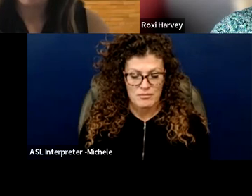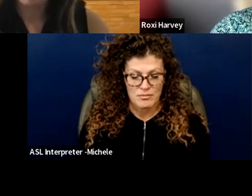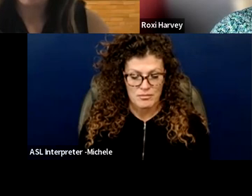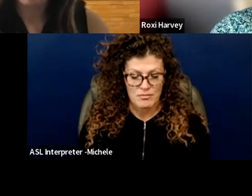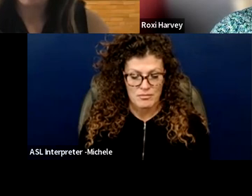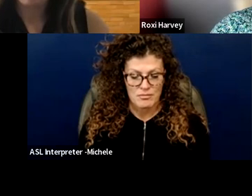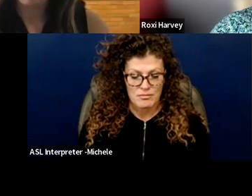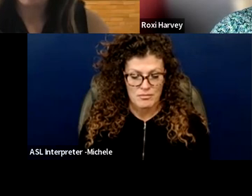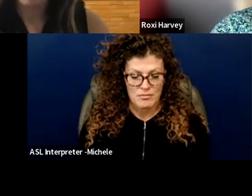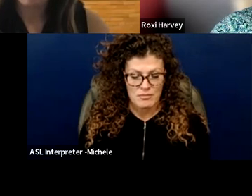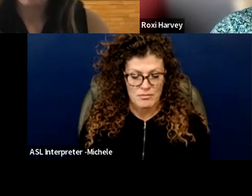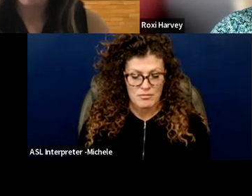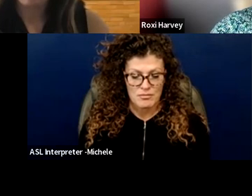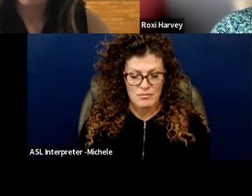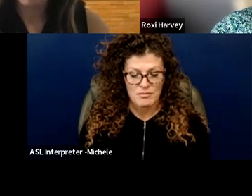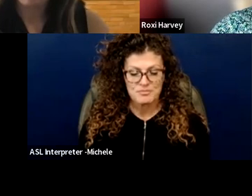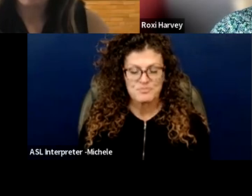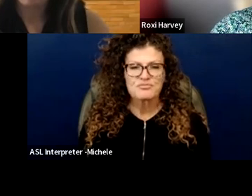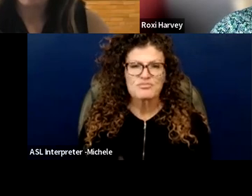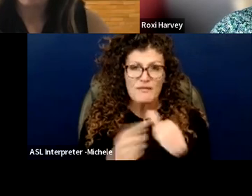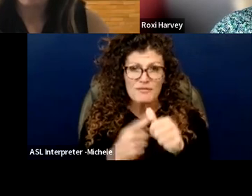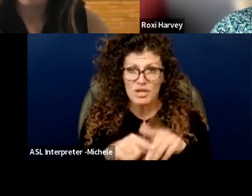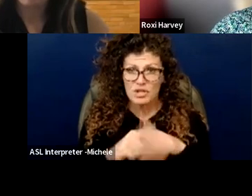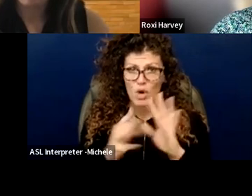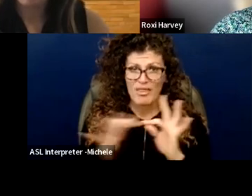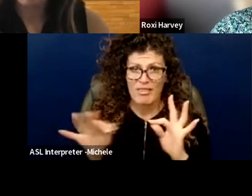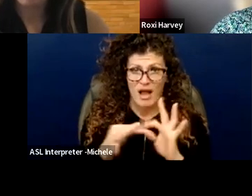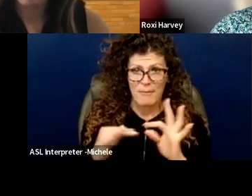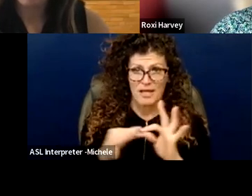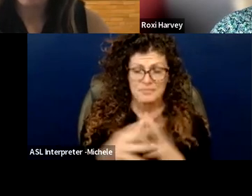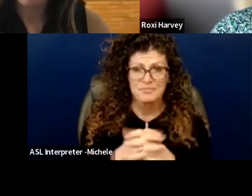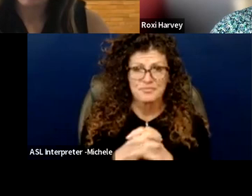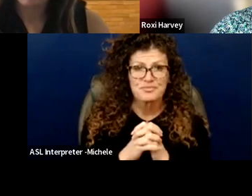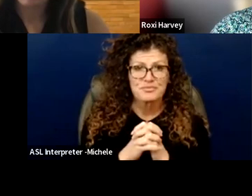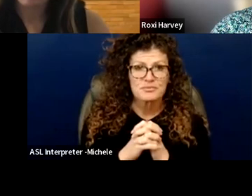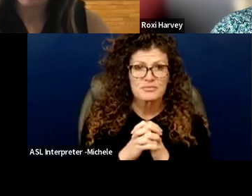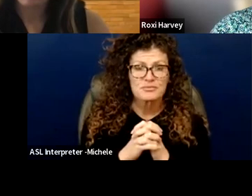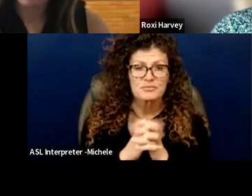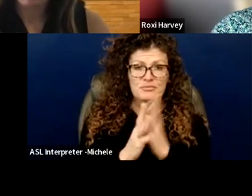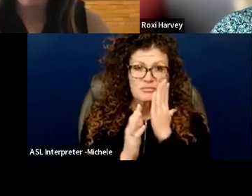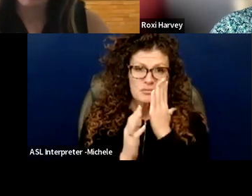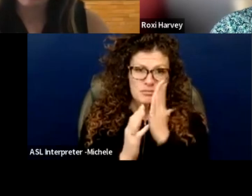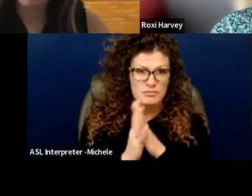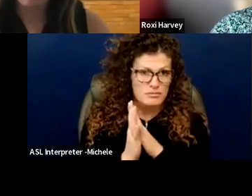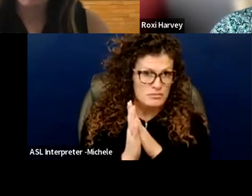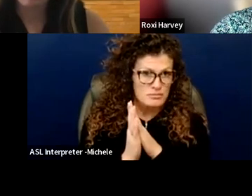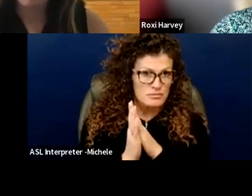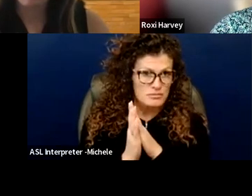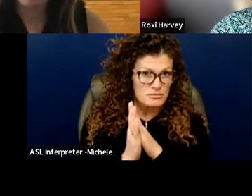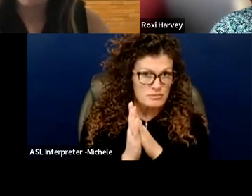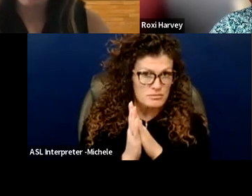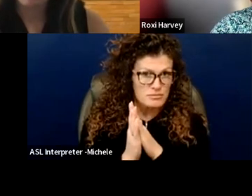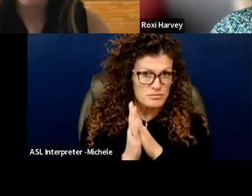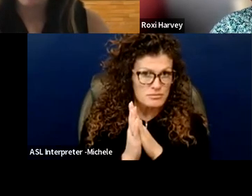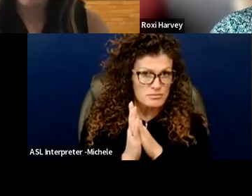first I'll start with a comment for Mr. Stern, because clearly, you know, the point of it